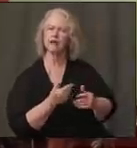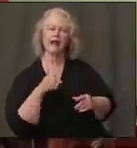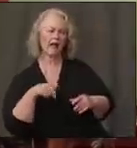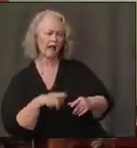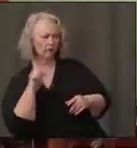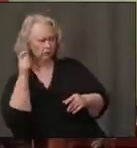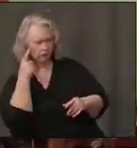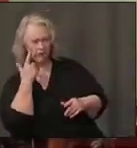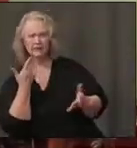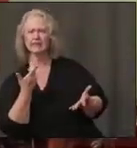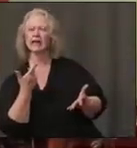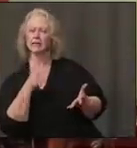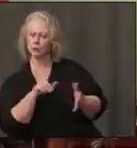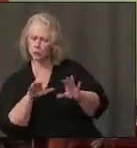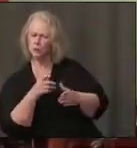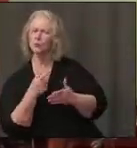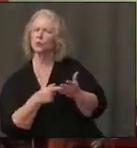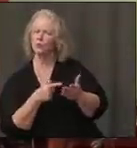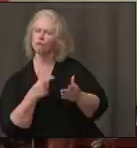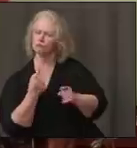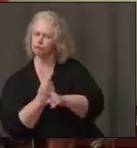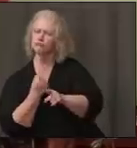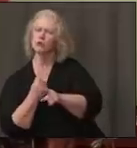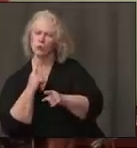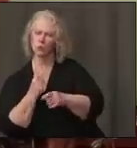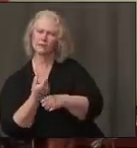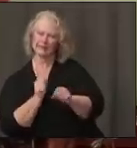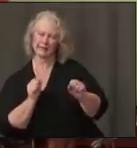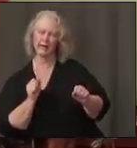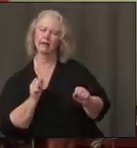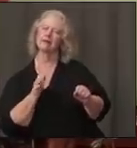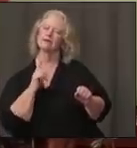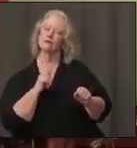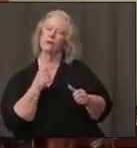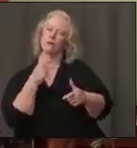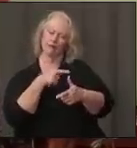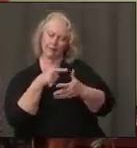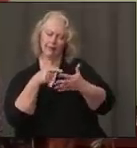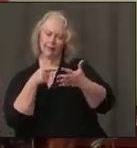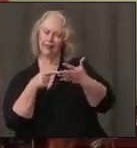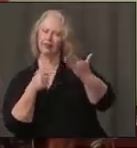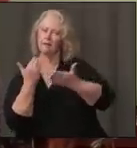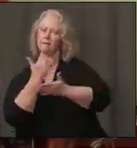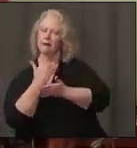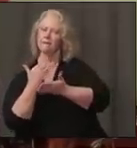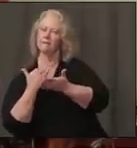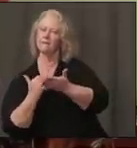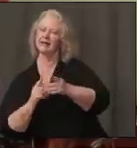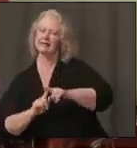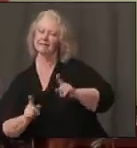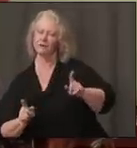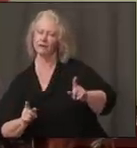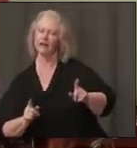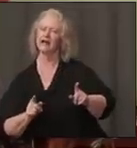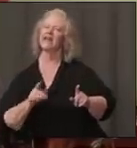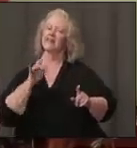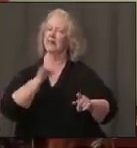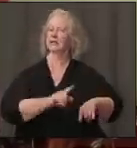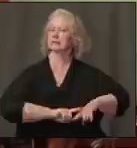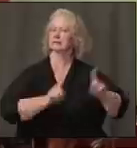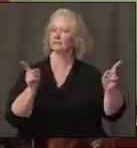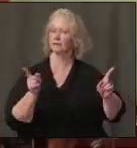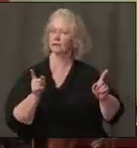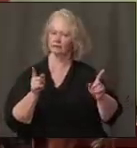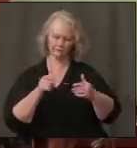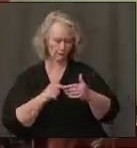good protocols in place to keep them safe. And I think that's part of what you have to have going